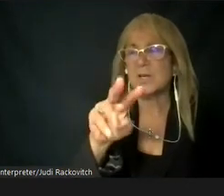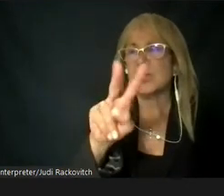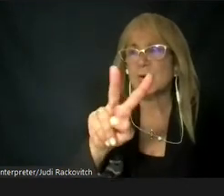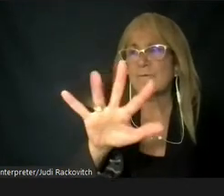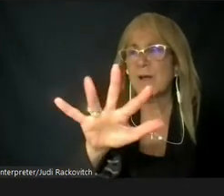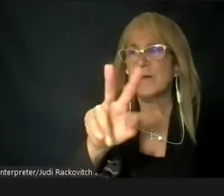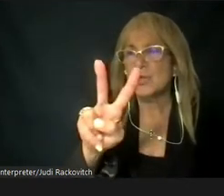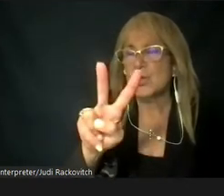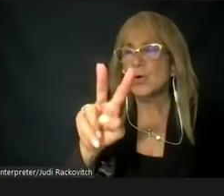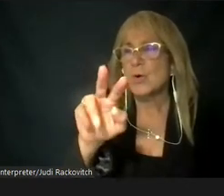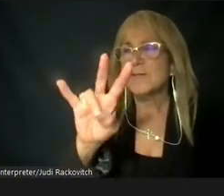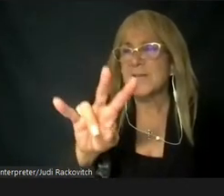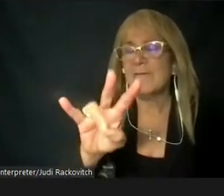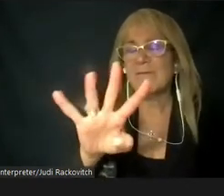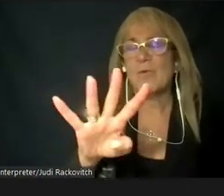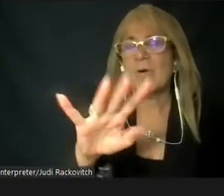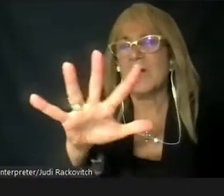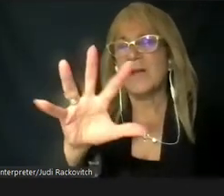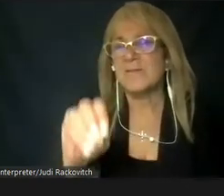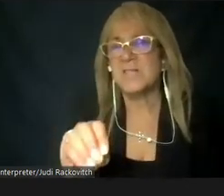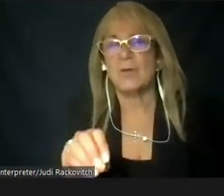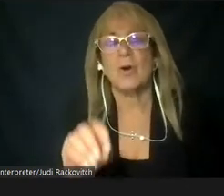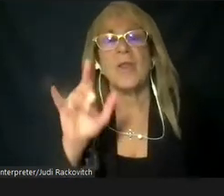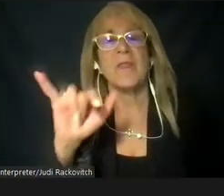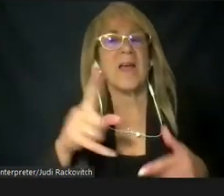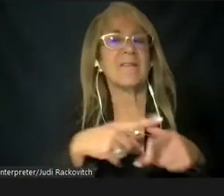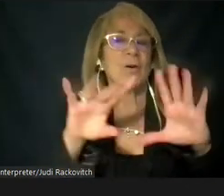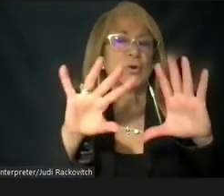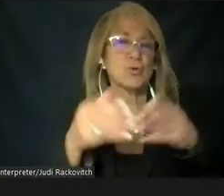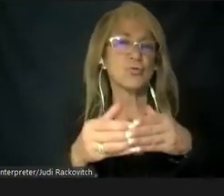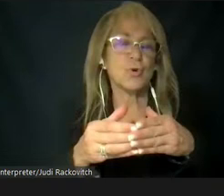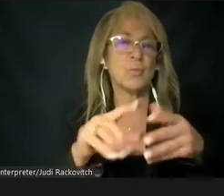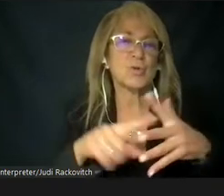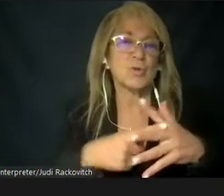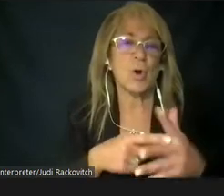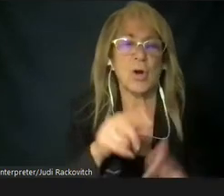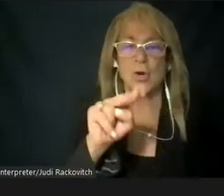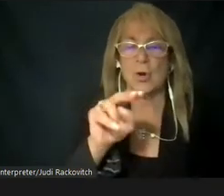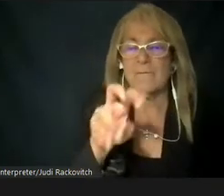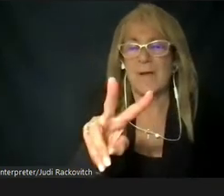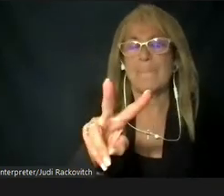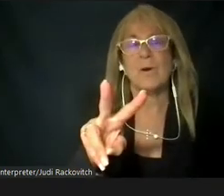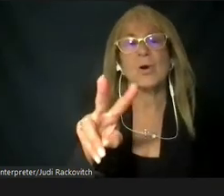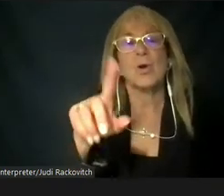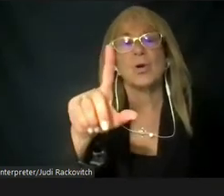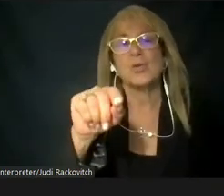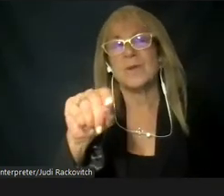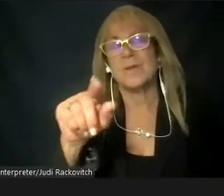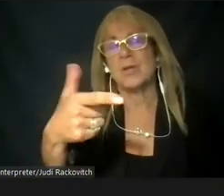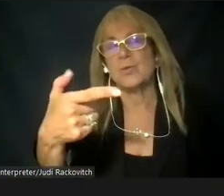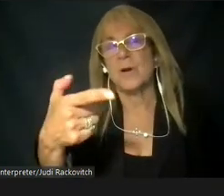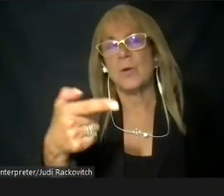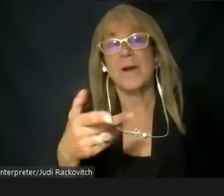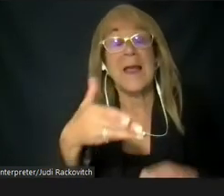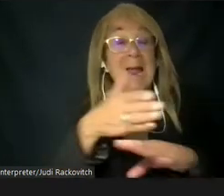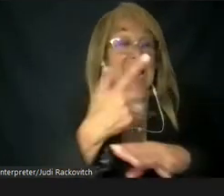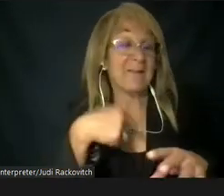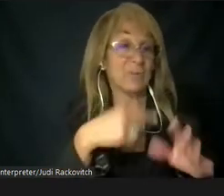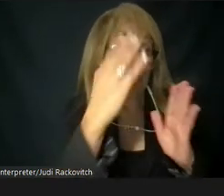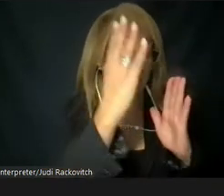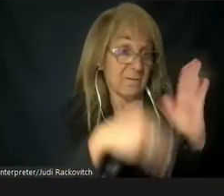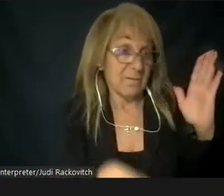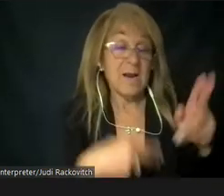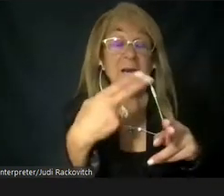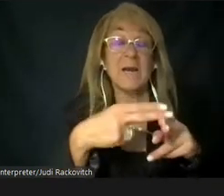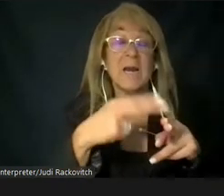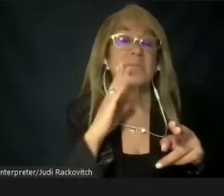The first meeting of this group will convene in November of 2021, and again, once we have all the names and contact information, participants will be contacted in